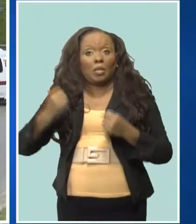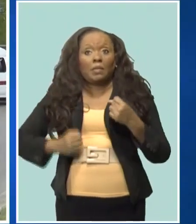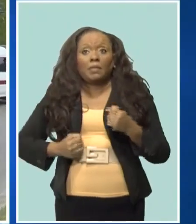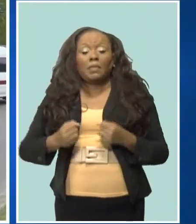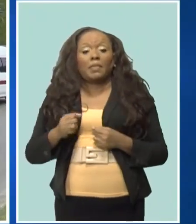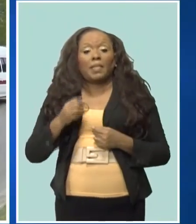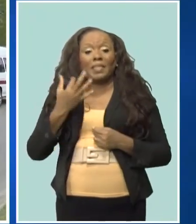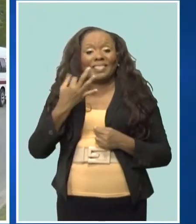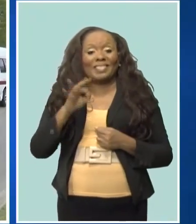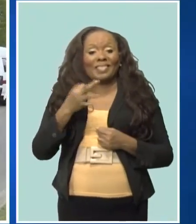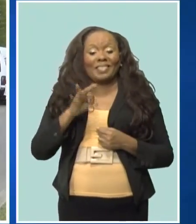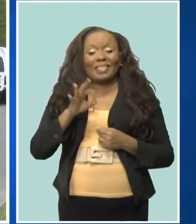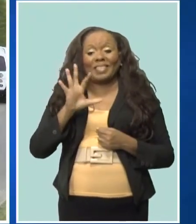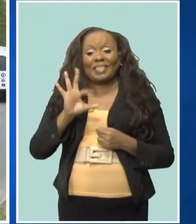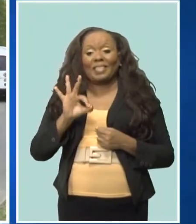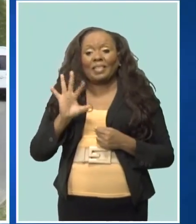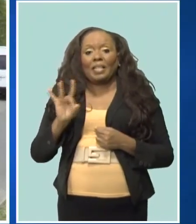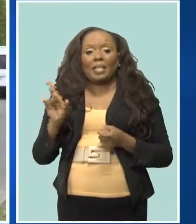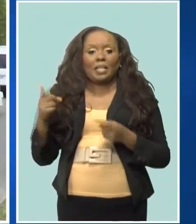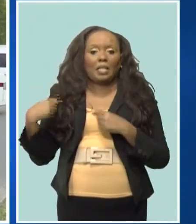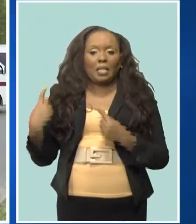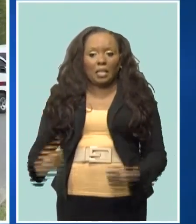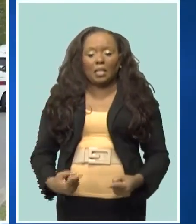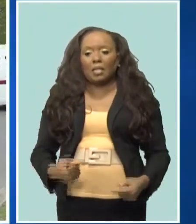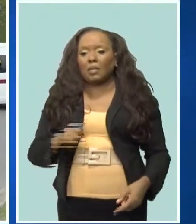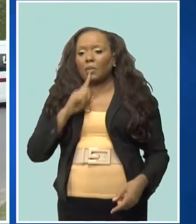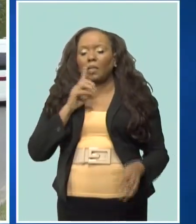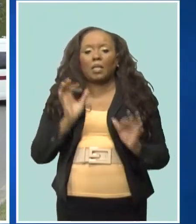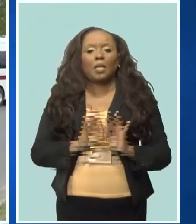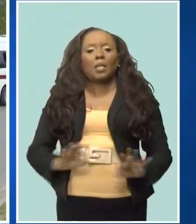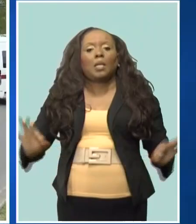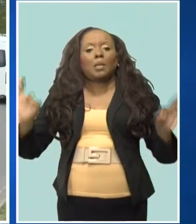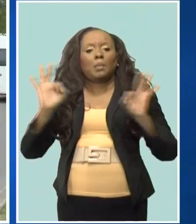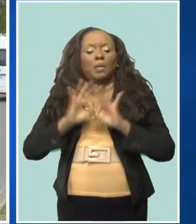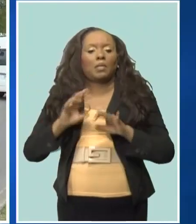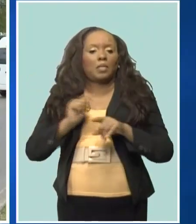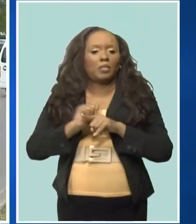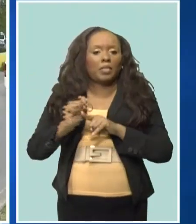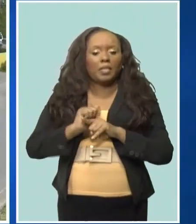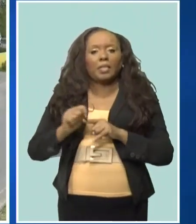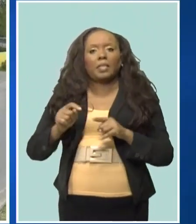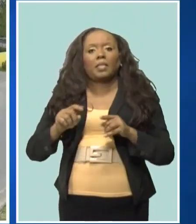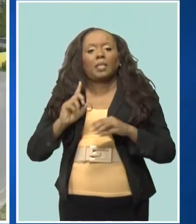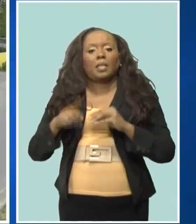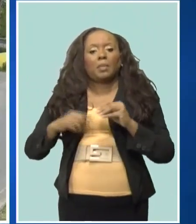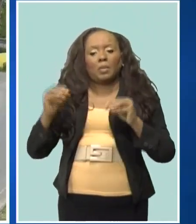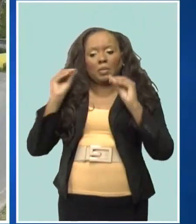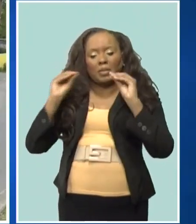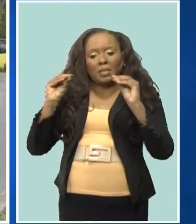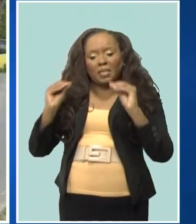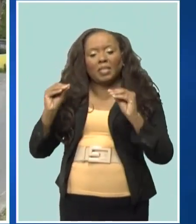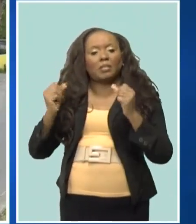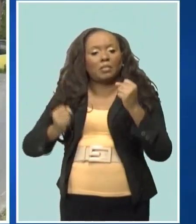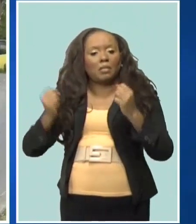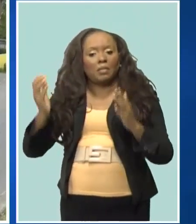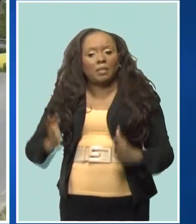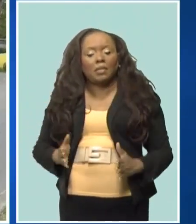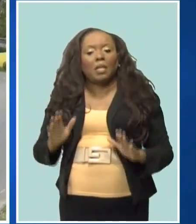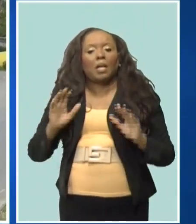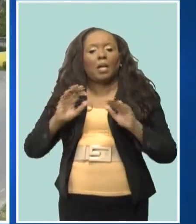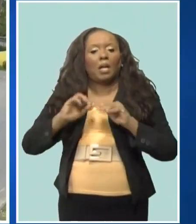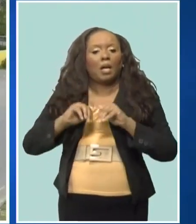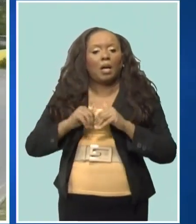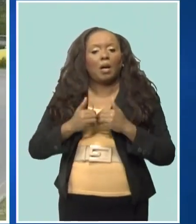since 1998, says one of the important aspects of the training involves teaching PSV operators how to transport